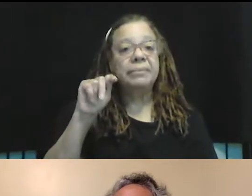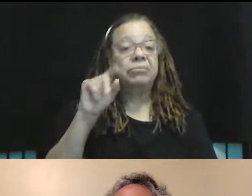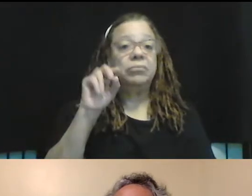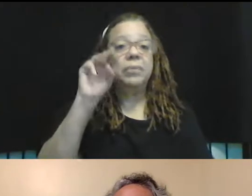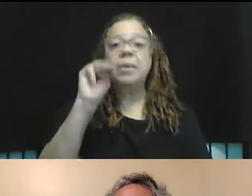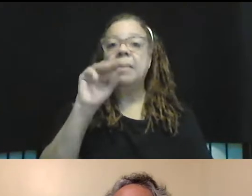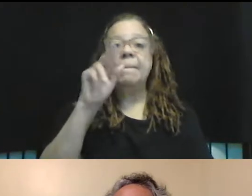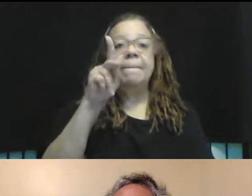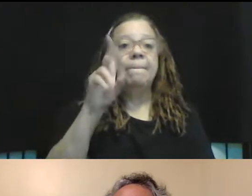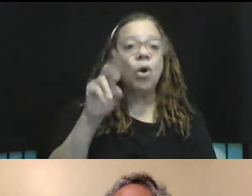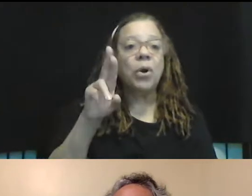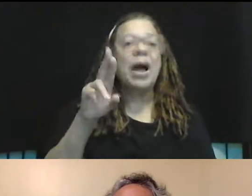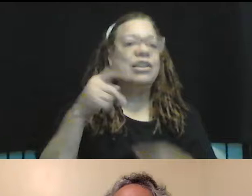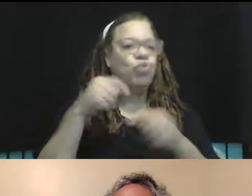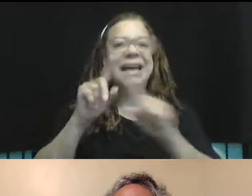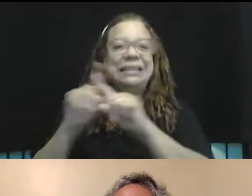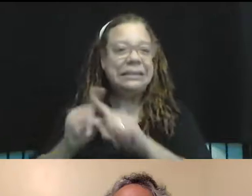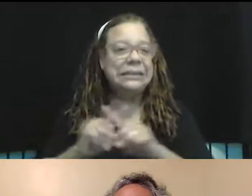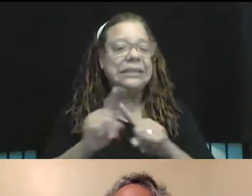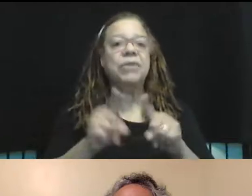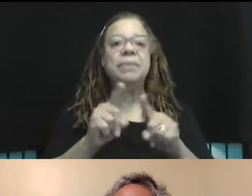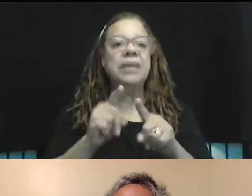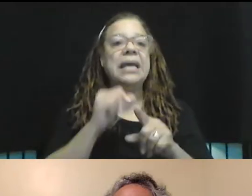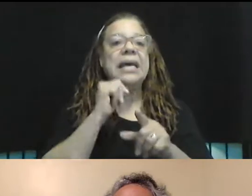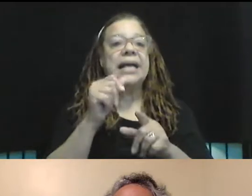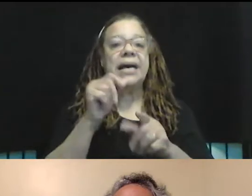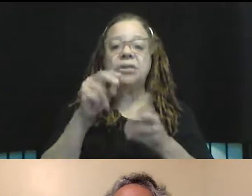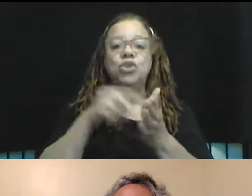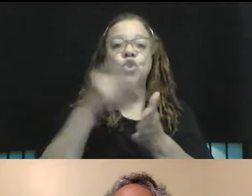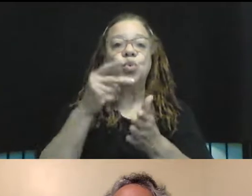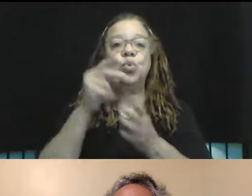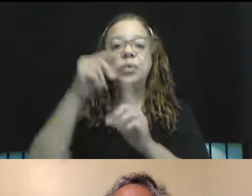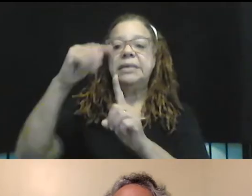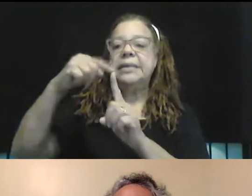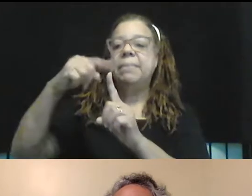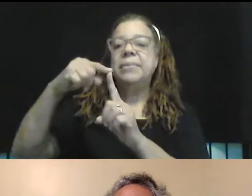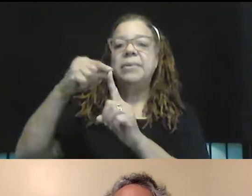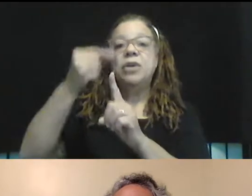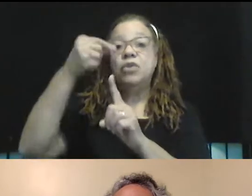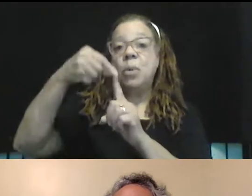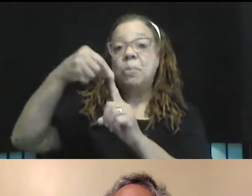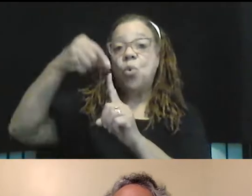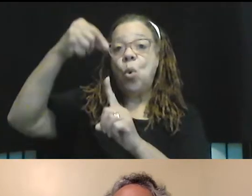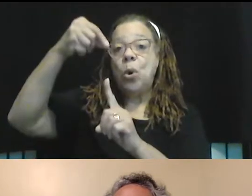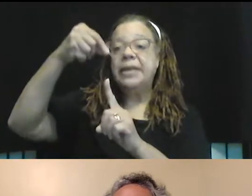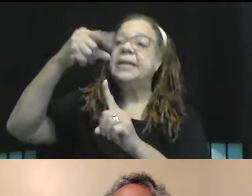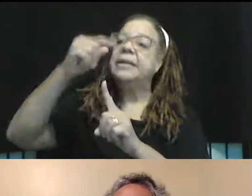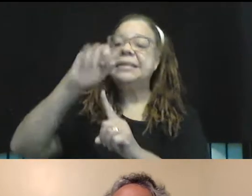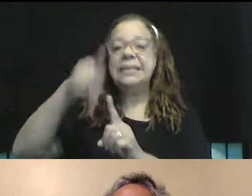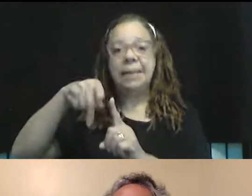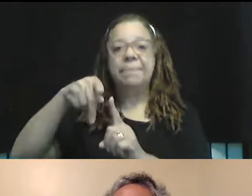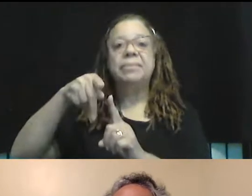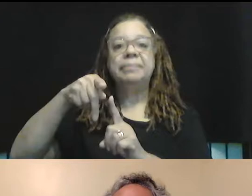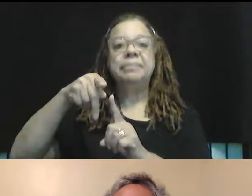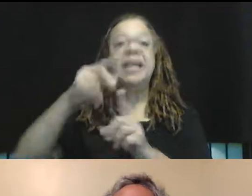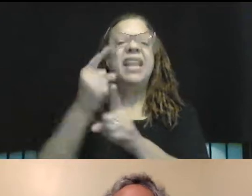I've meddled with many different brands, and this is the one. It's like a dual tip, so it has like a fine tip and a Huh. Well, semi-fine, like a